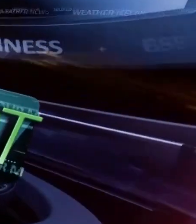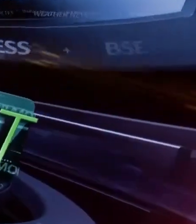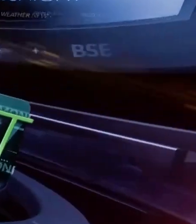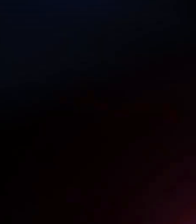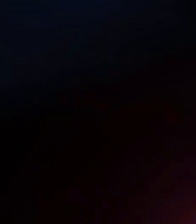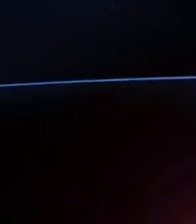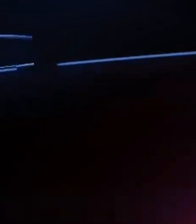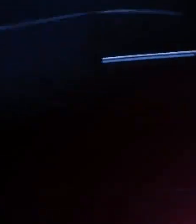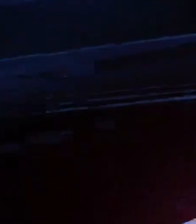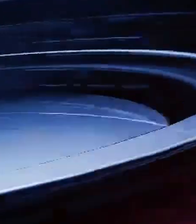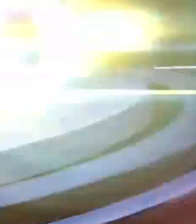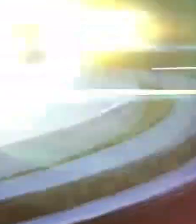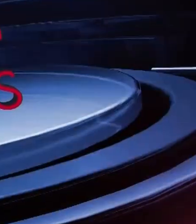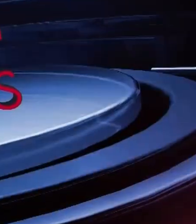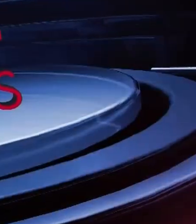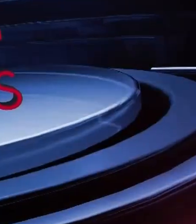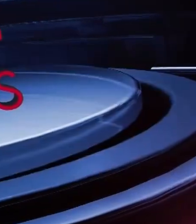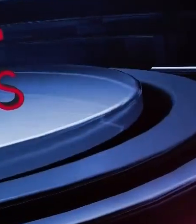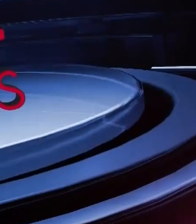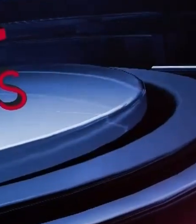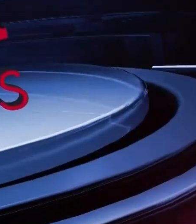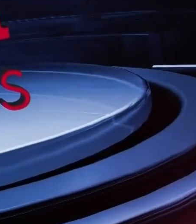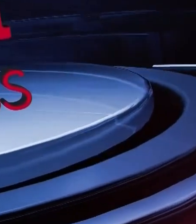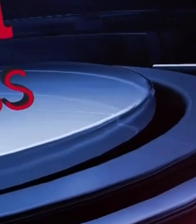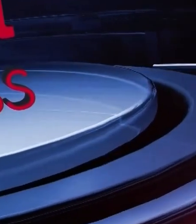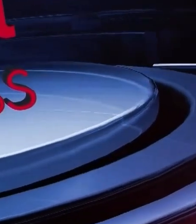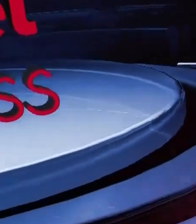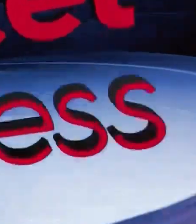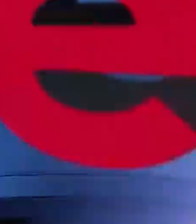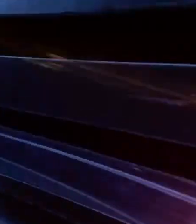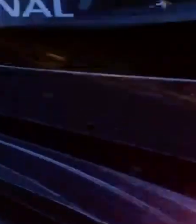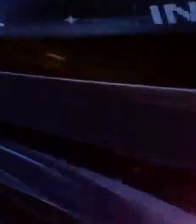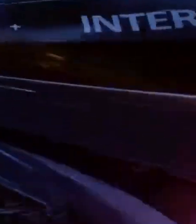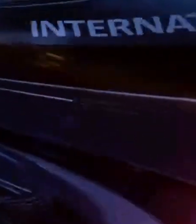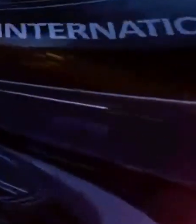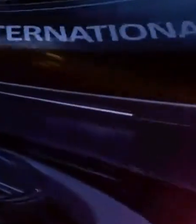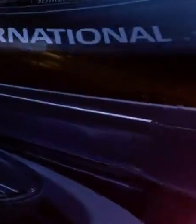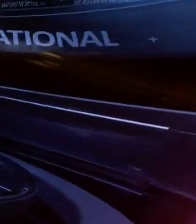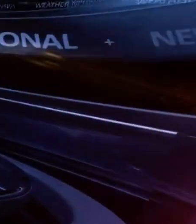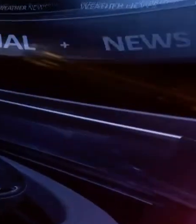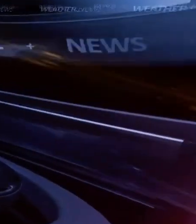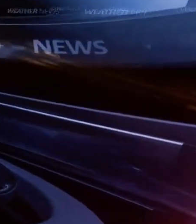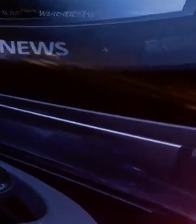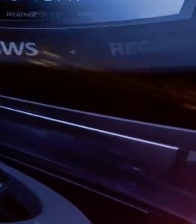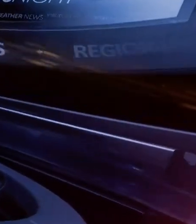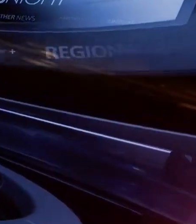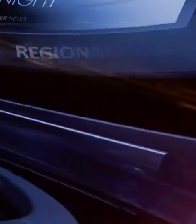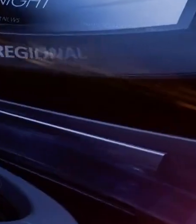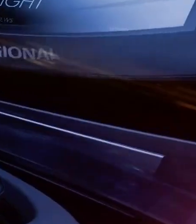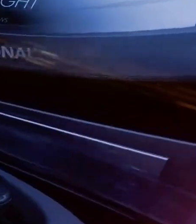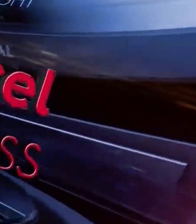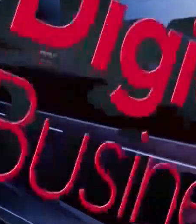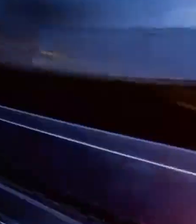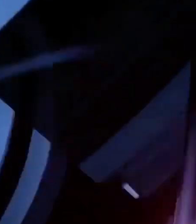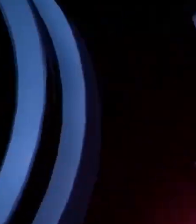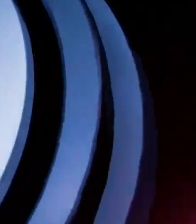Tonight's business report is sponsored by Digicel Business. Better solutions for better